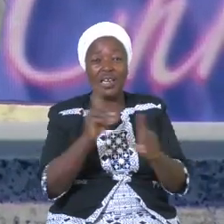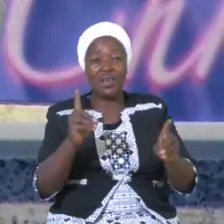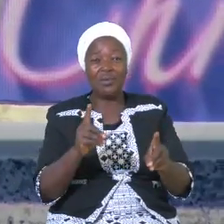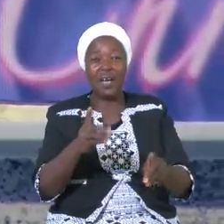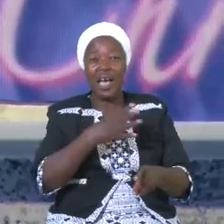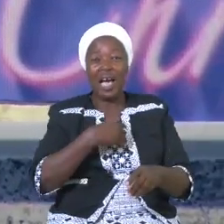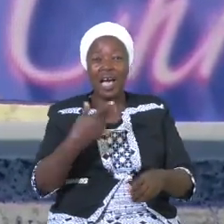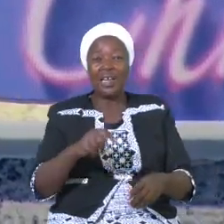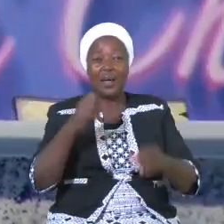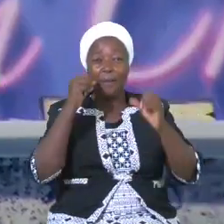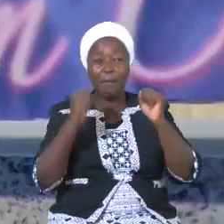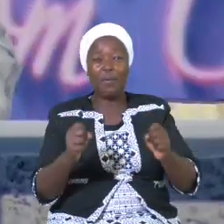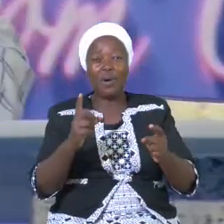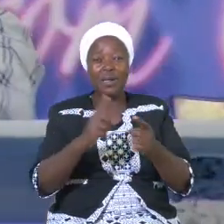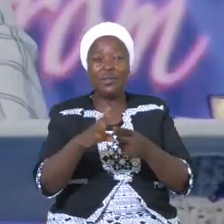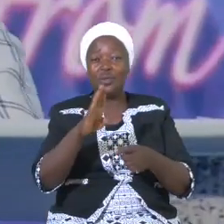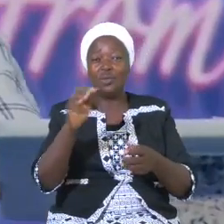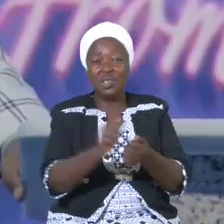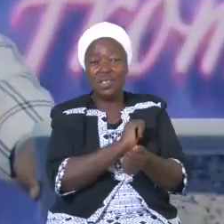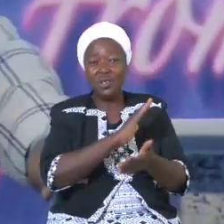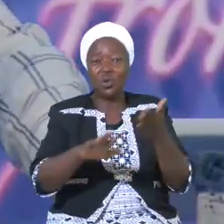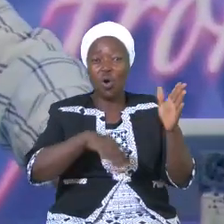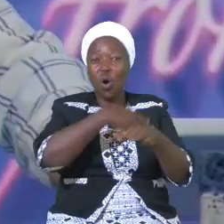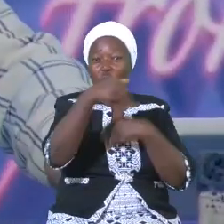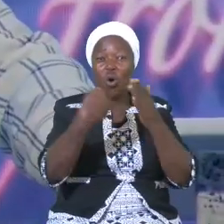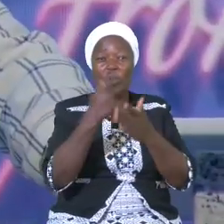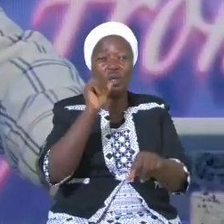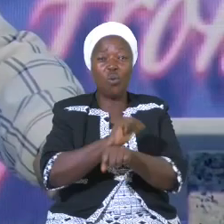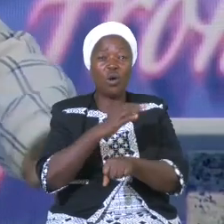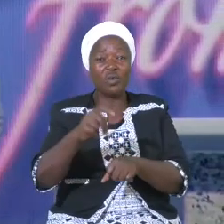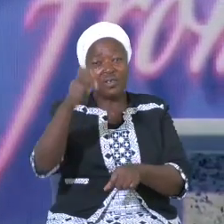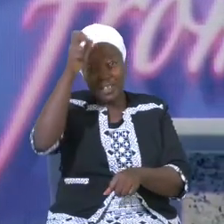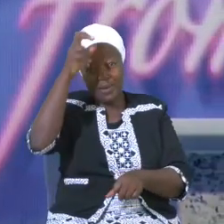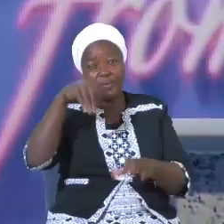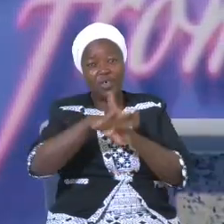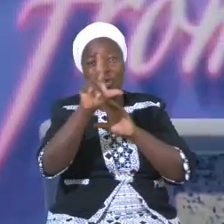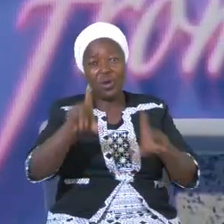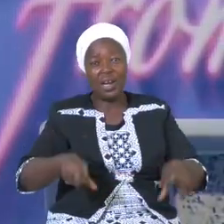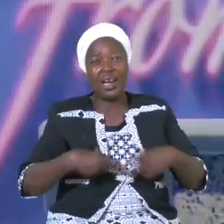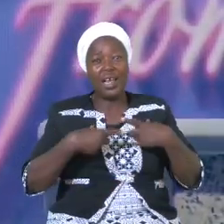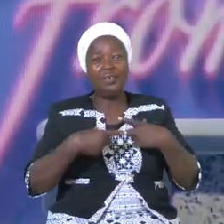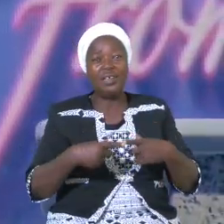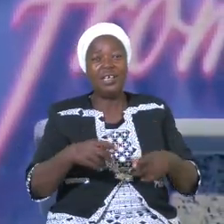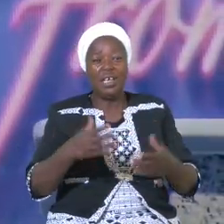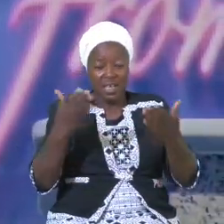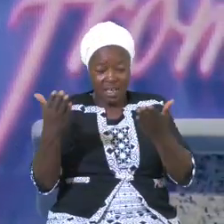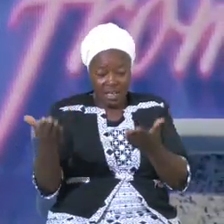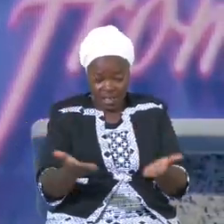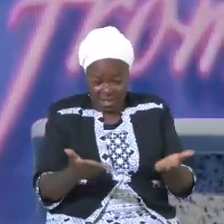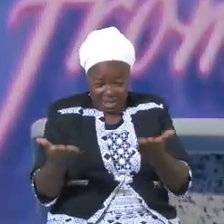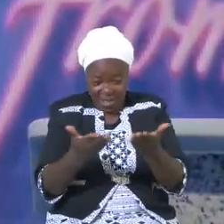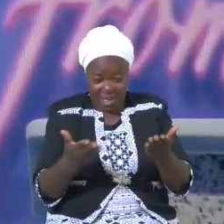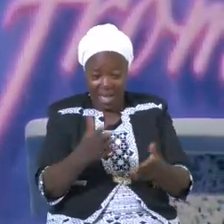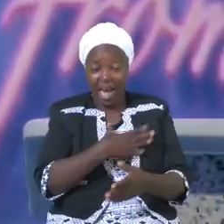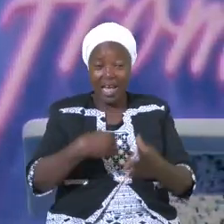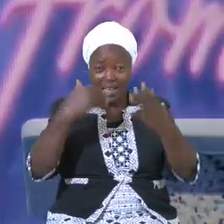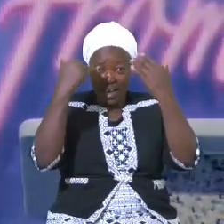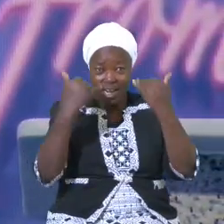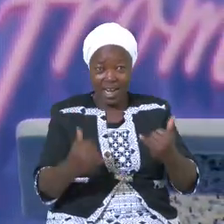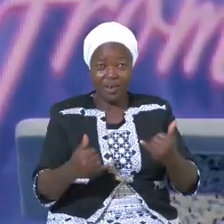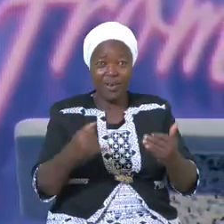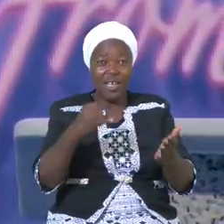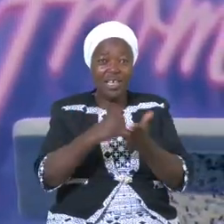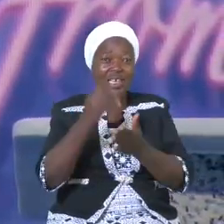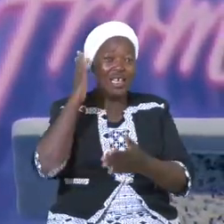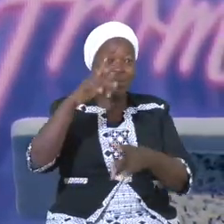power to destroy all the works of the devil in your life here and now it will